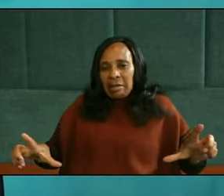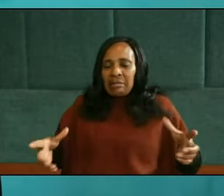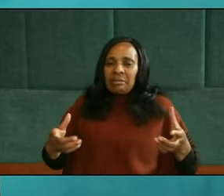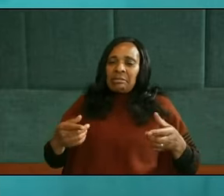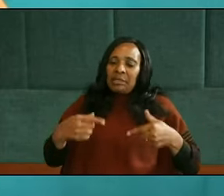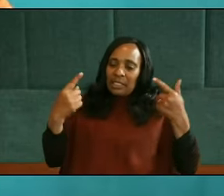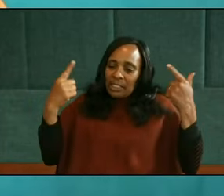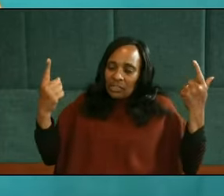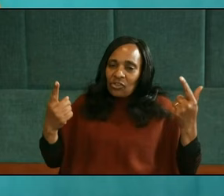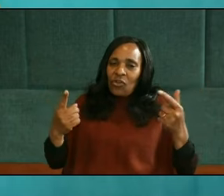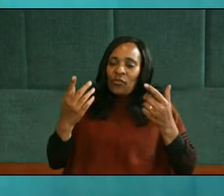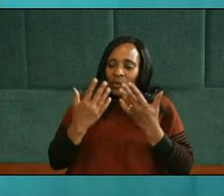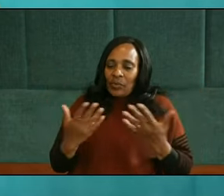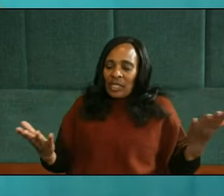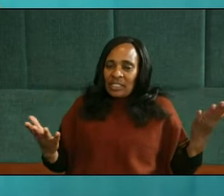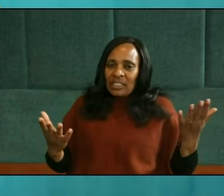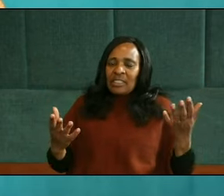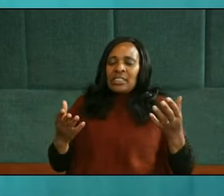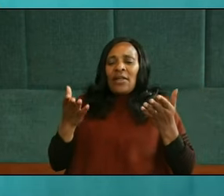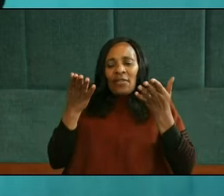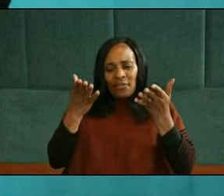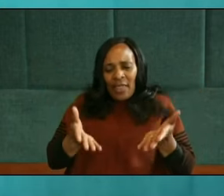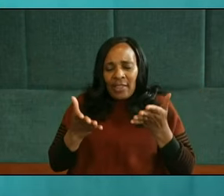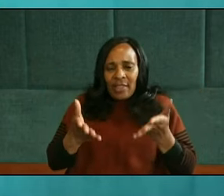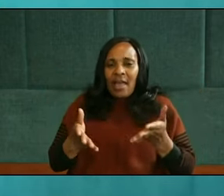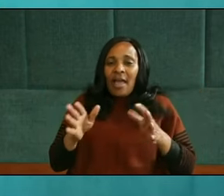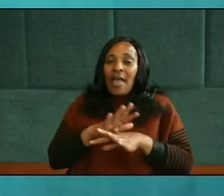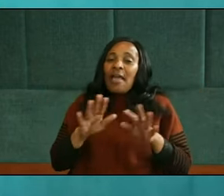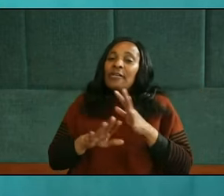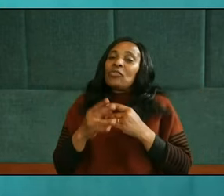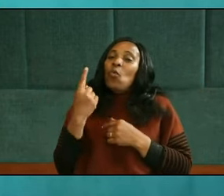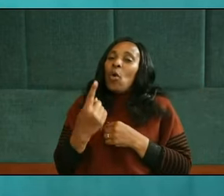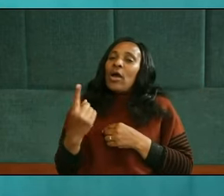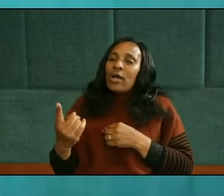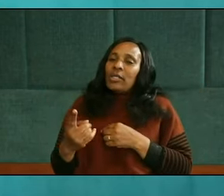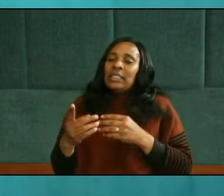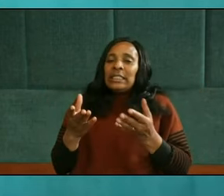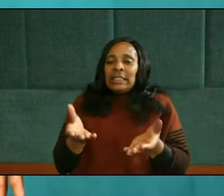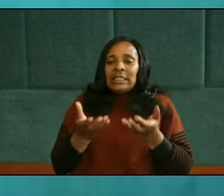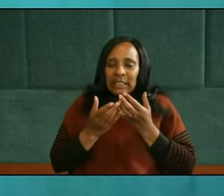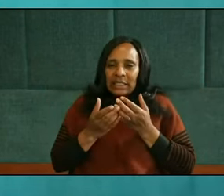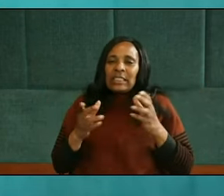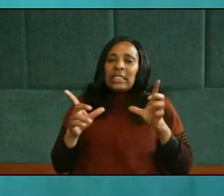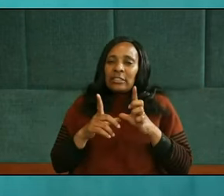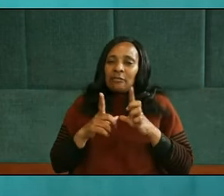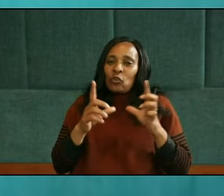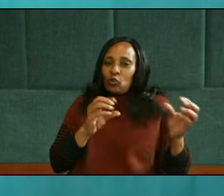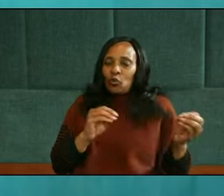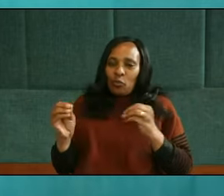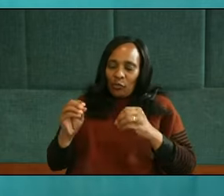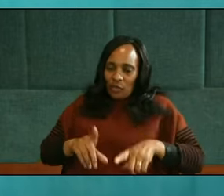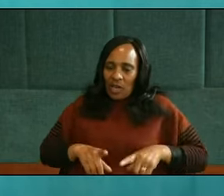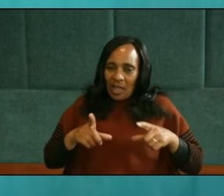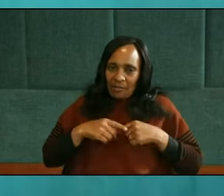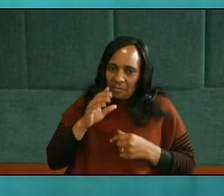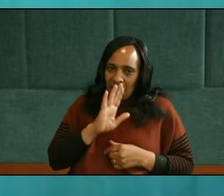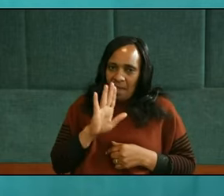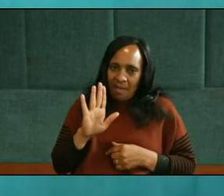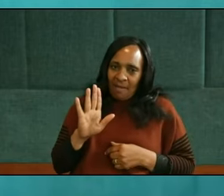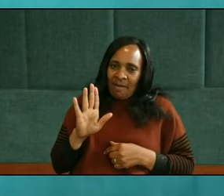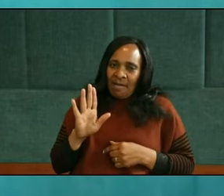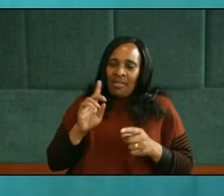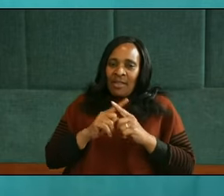So that would be the most reliable because everyone needs that death certificate to move on with their lives.